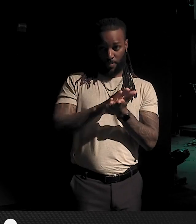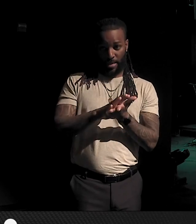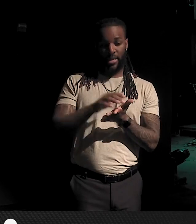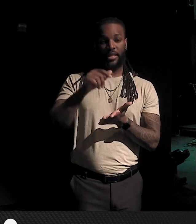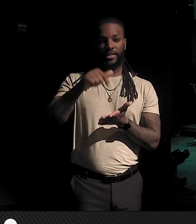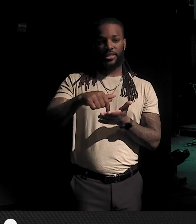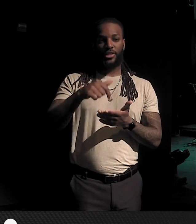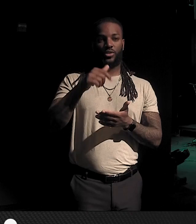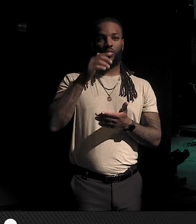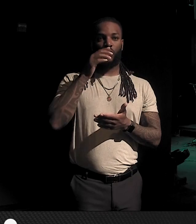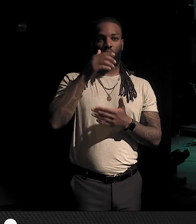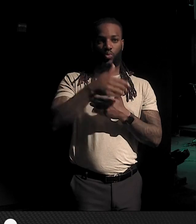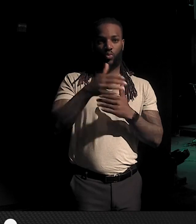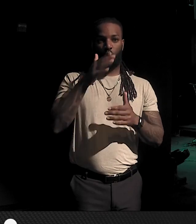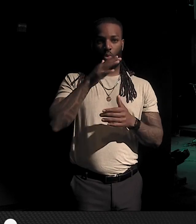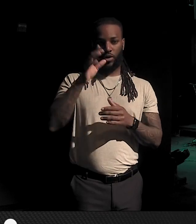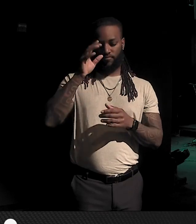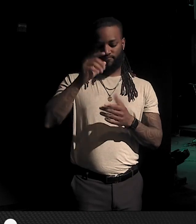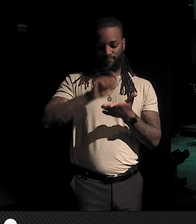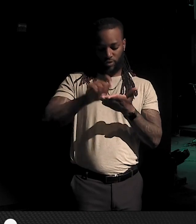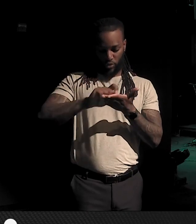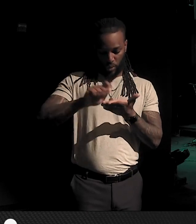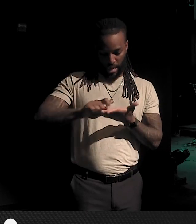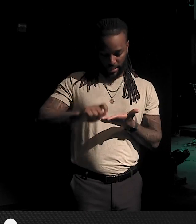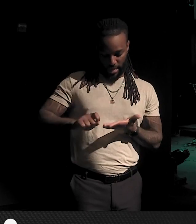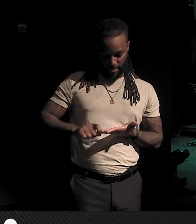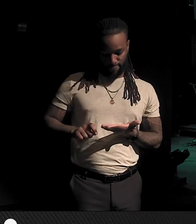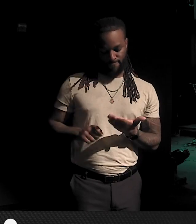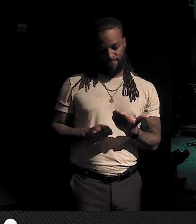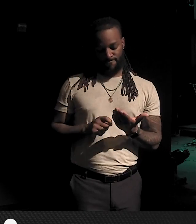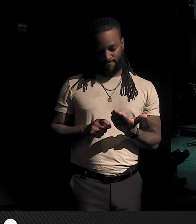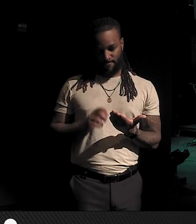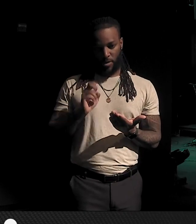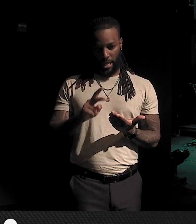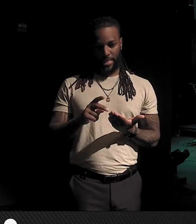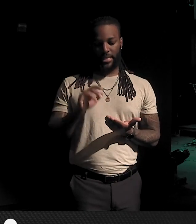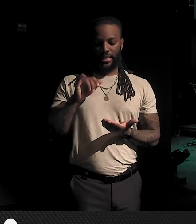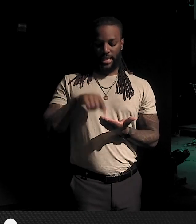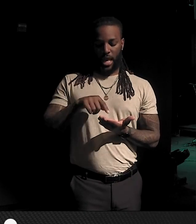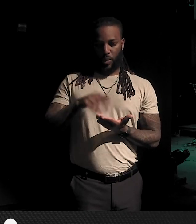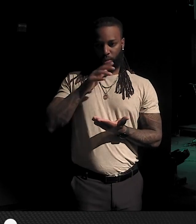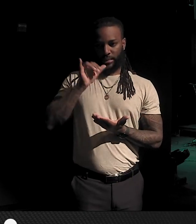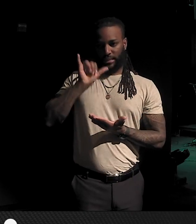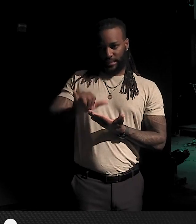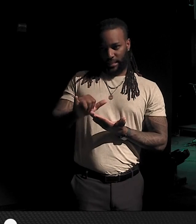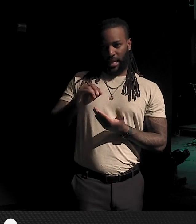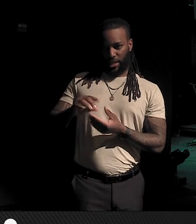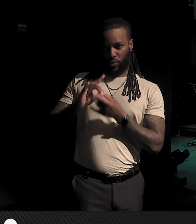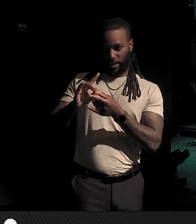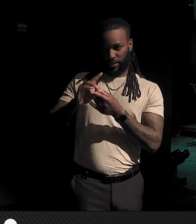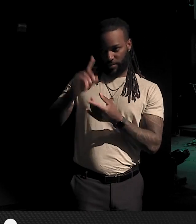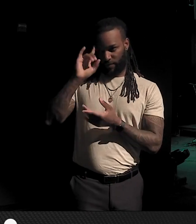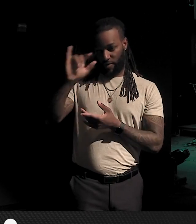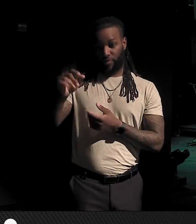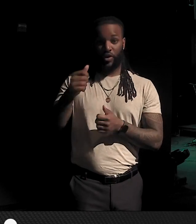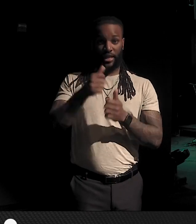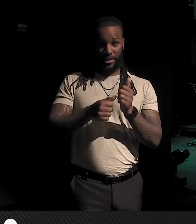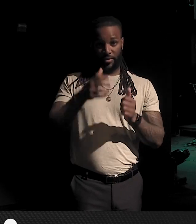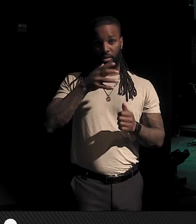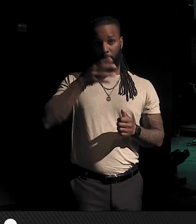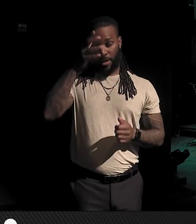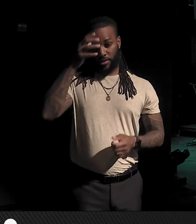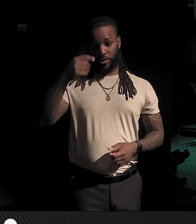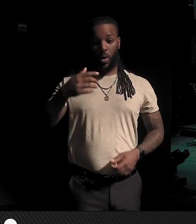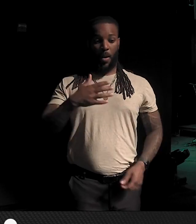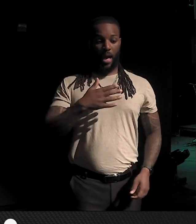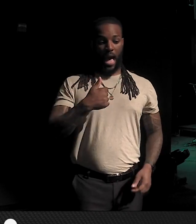groom would create would stay in his hands and this future household forever. But each of the parents, I'm the father, and